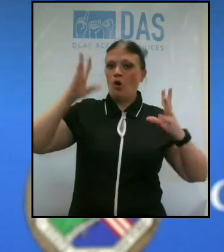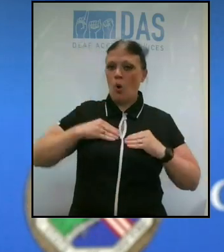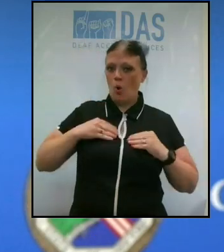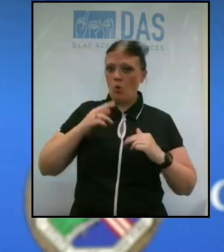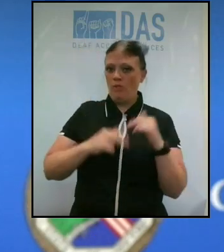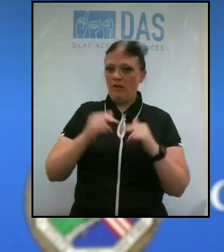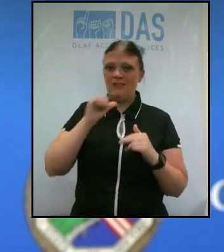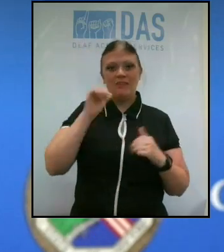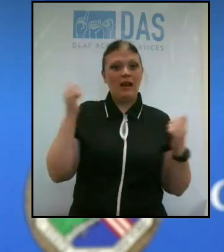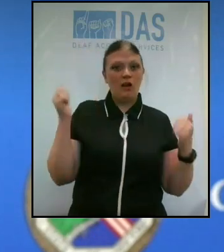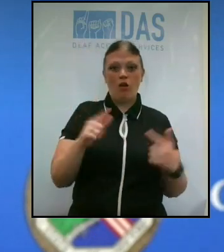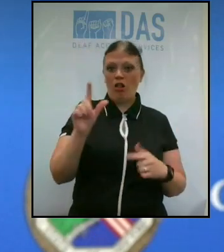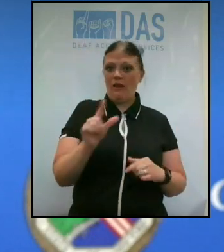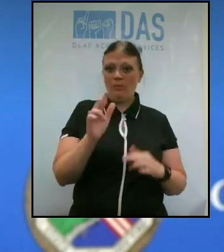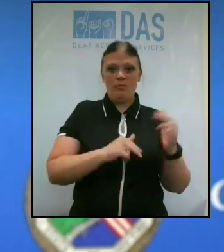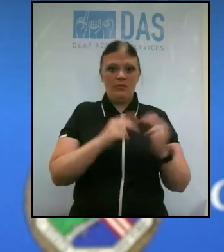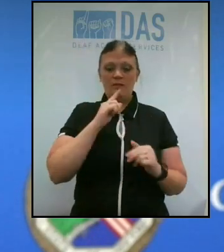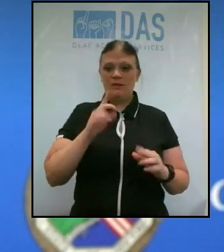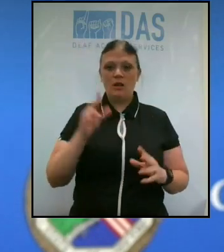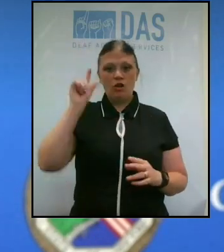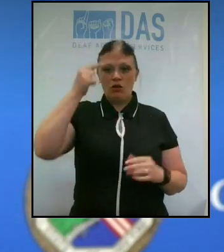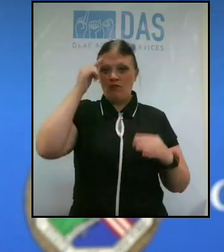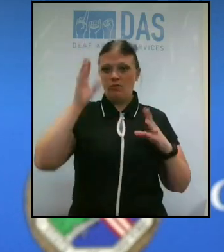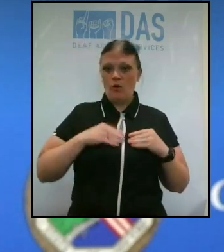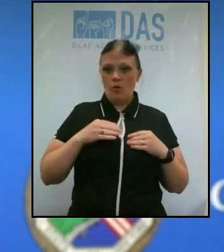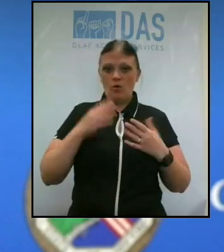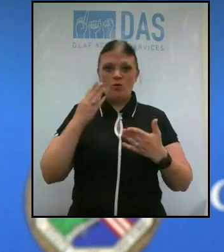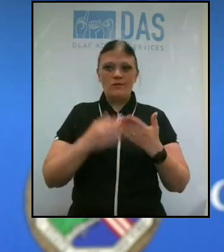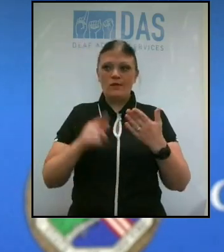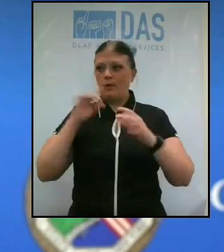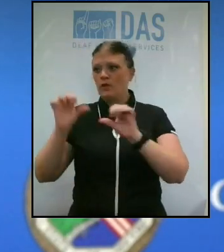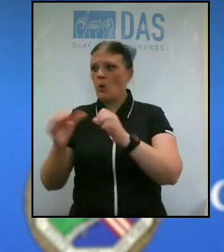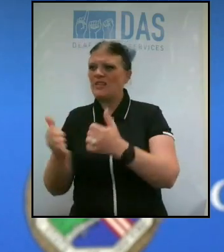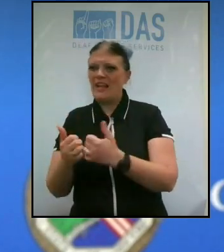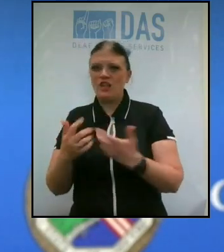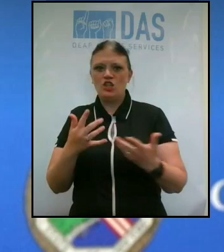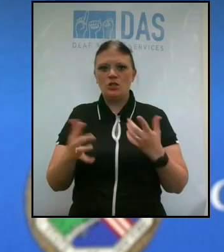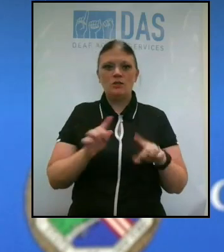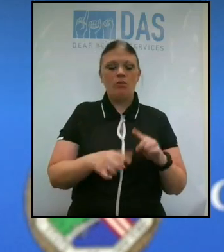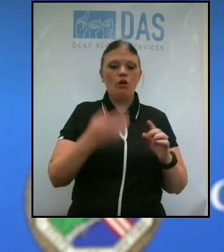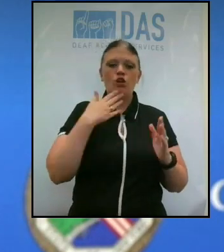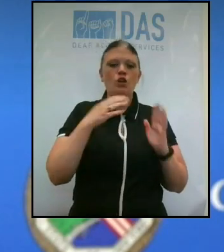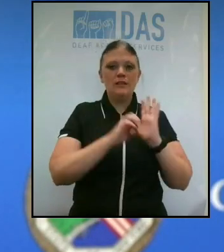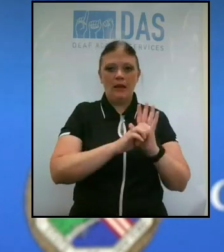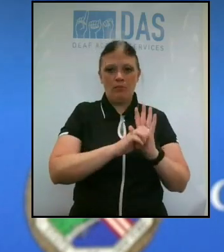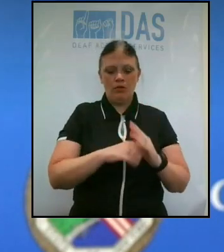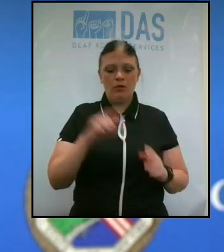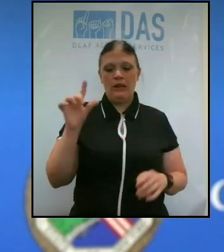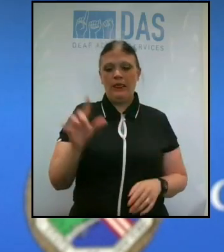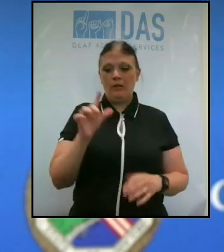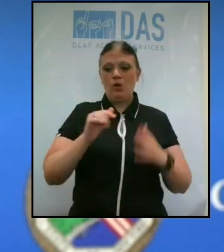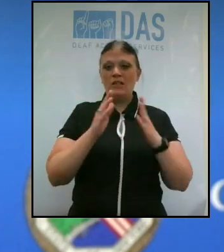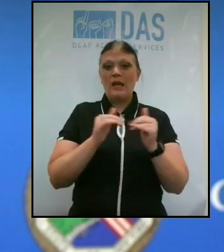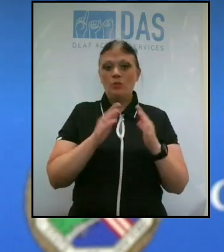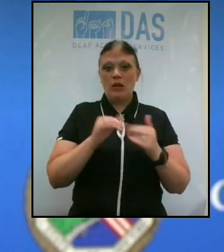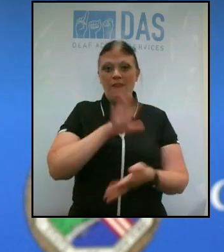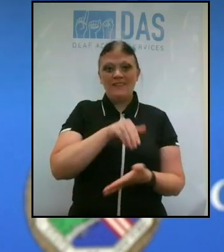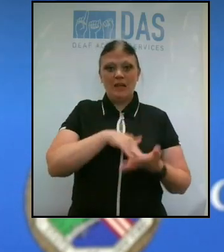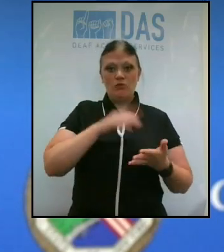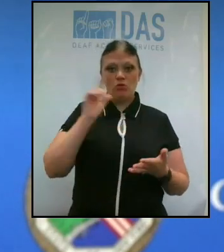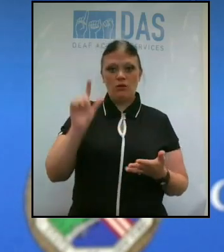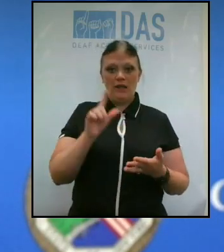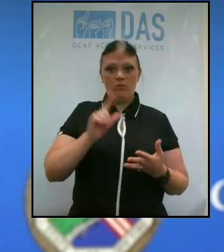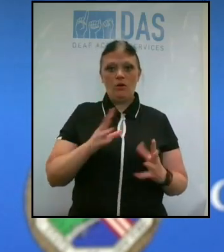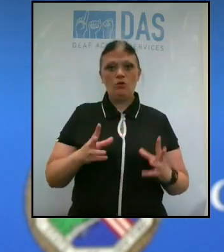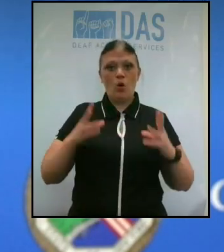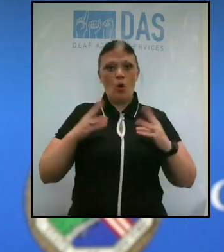library buildings are governmentally owned, some are owned by library associations, but I'll give a good example. The library downtown, the Central Library, that's owned by